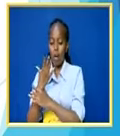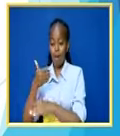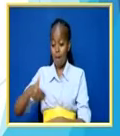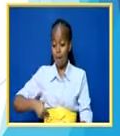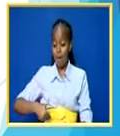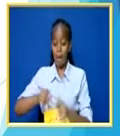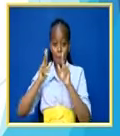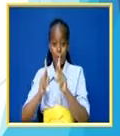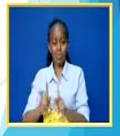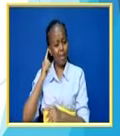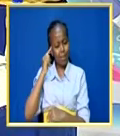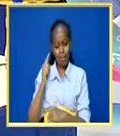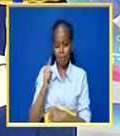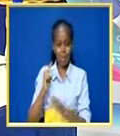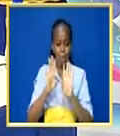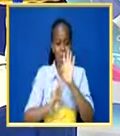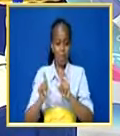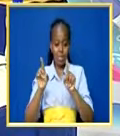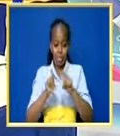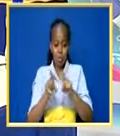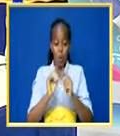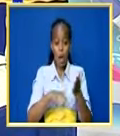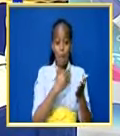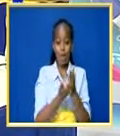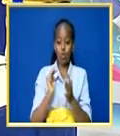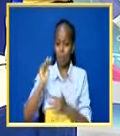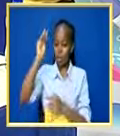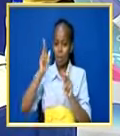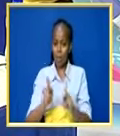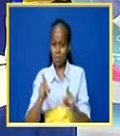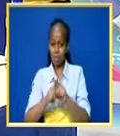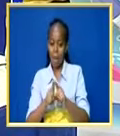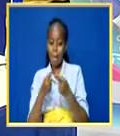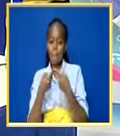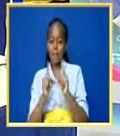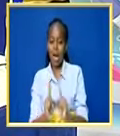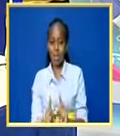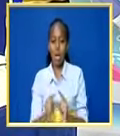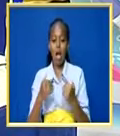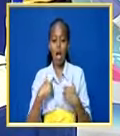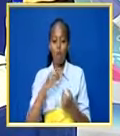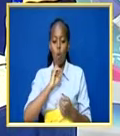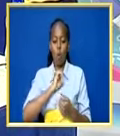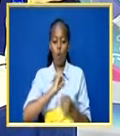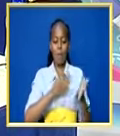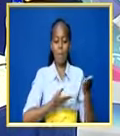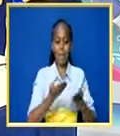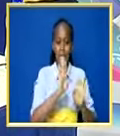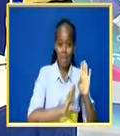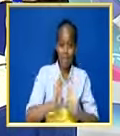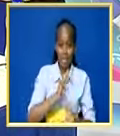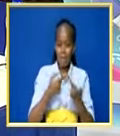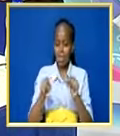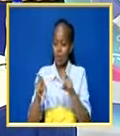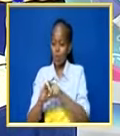Maybe those habits can apply to adults too? Yeah, they okay. can. Okay. But you have your own habits. All right. But you can